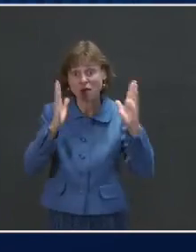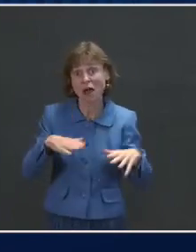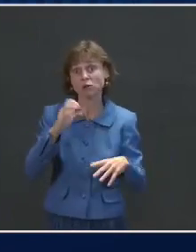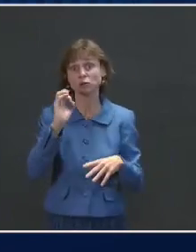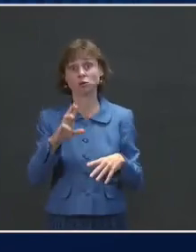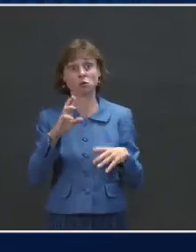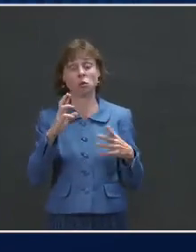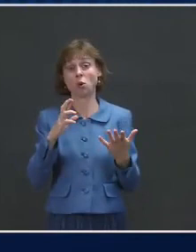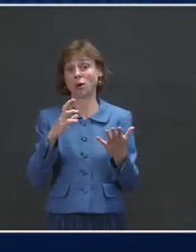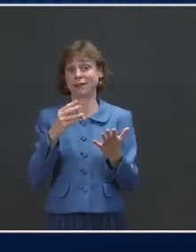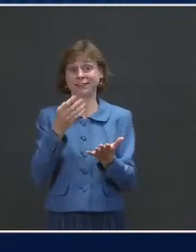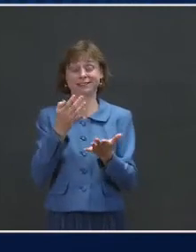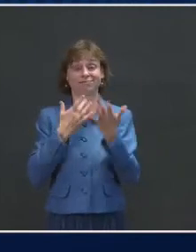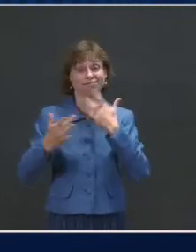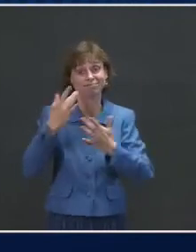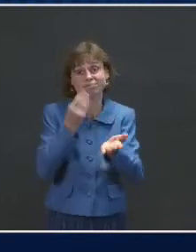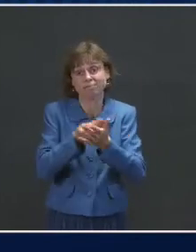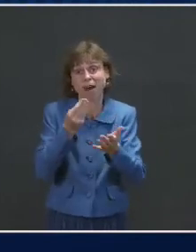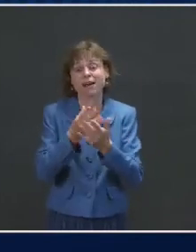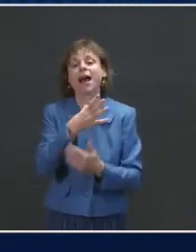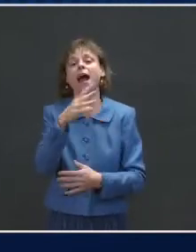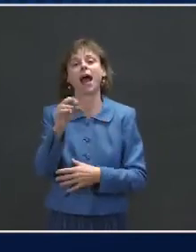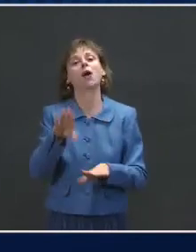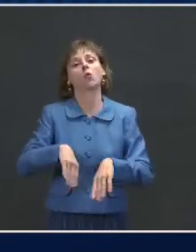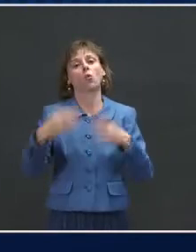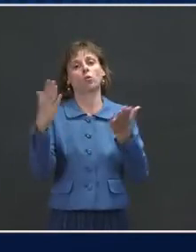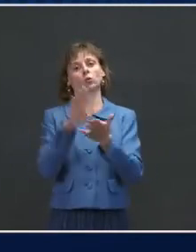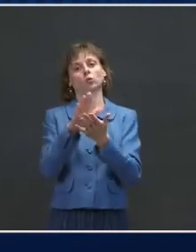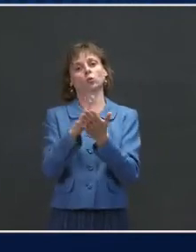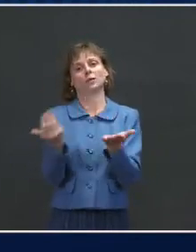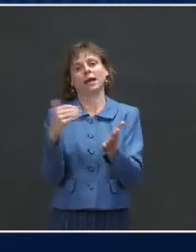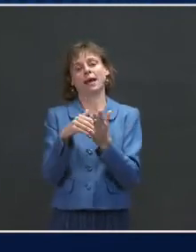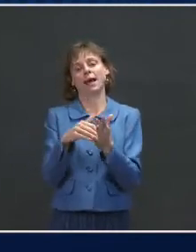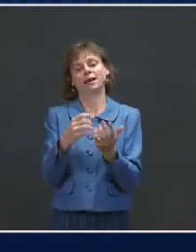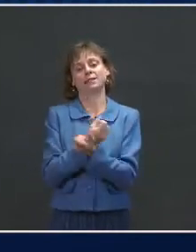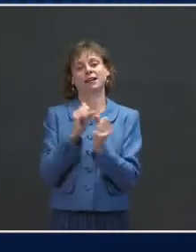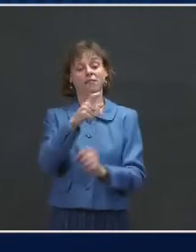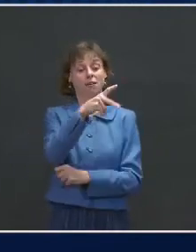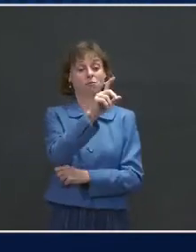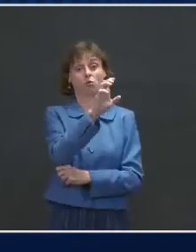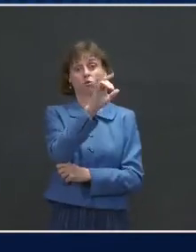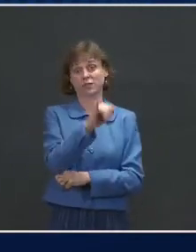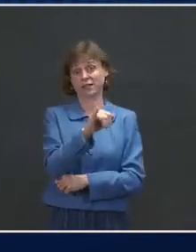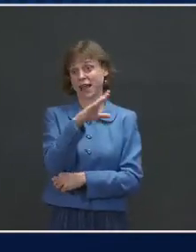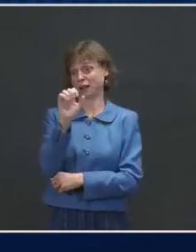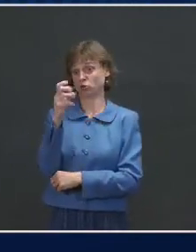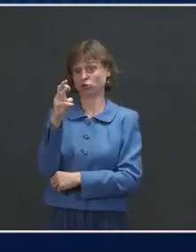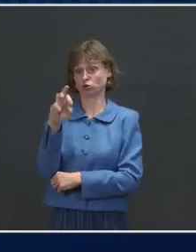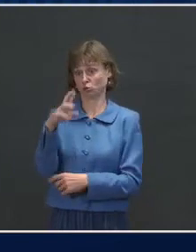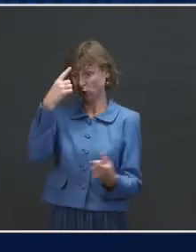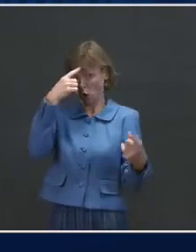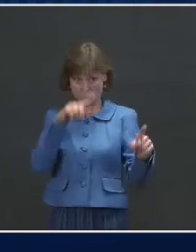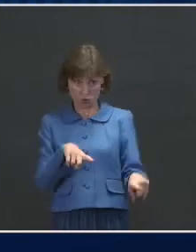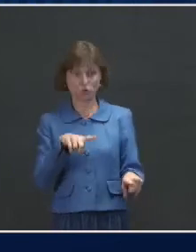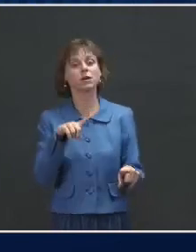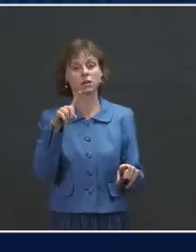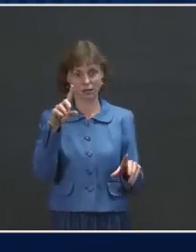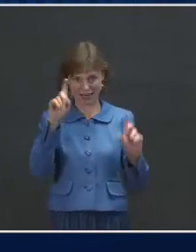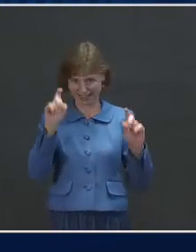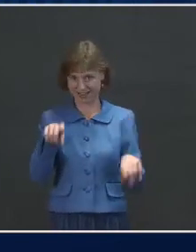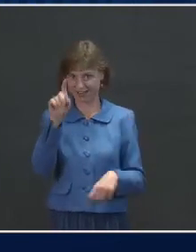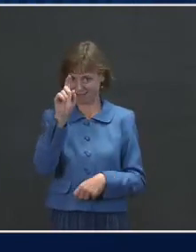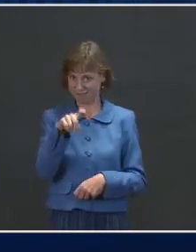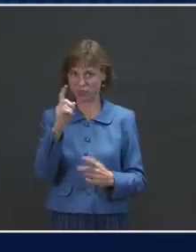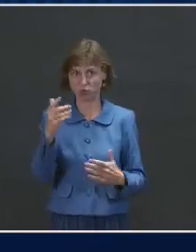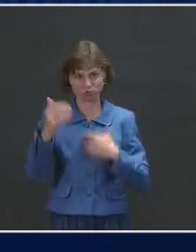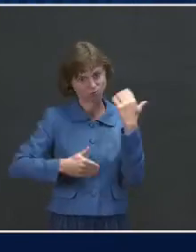We're encouraged that both Speaker Pelosi and Majority Leader Schumer are in full agreement about the need to move swiftly on the president's proposal, and the committee